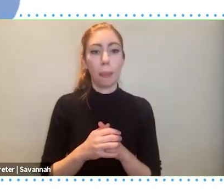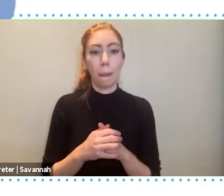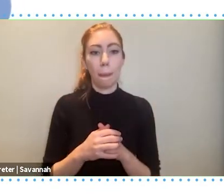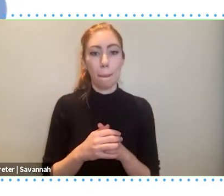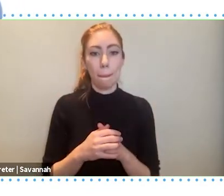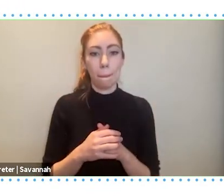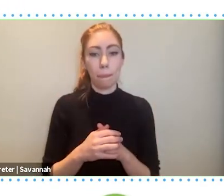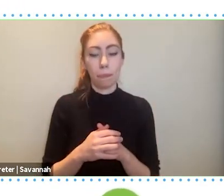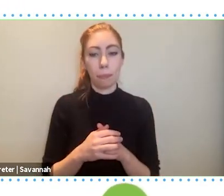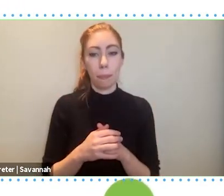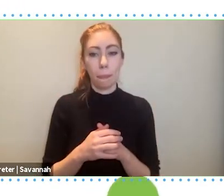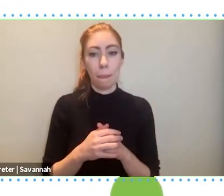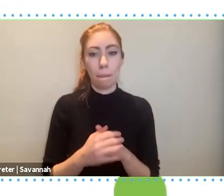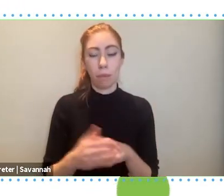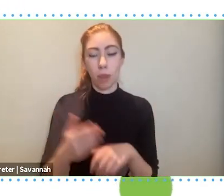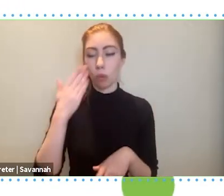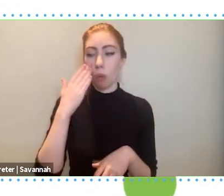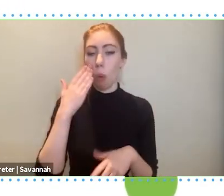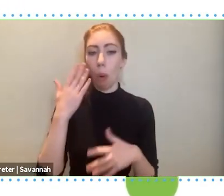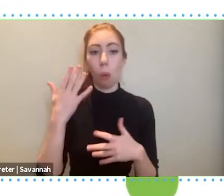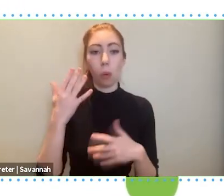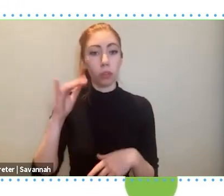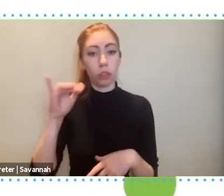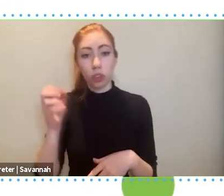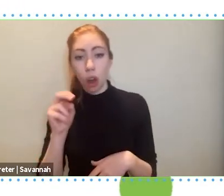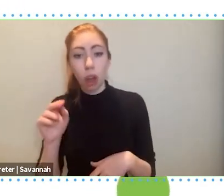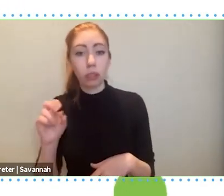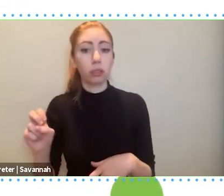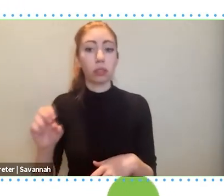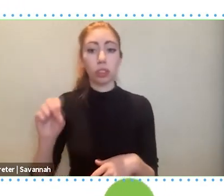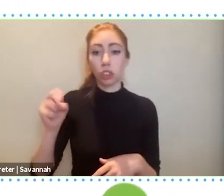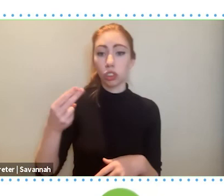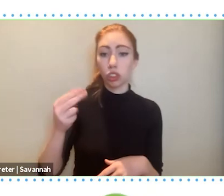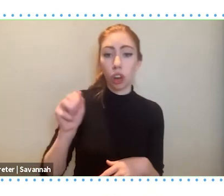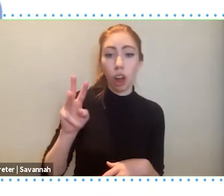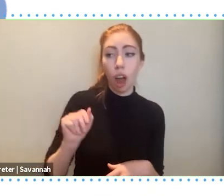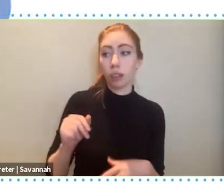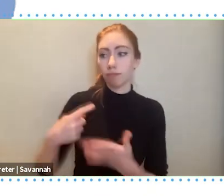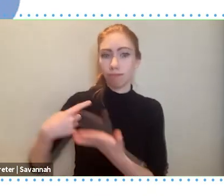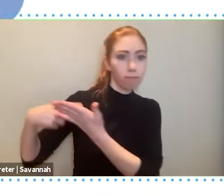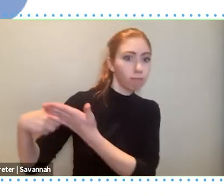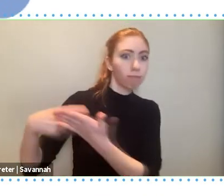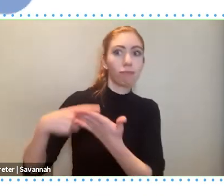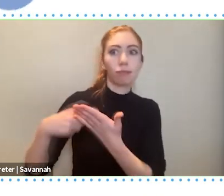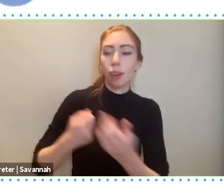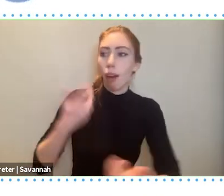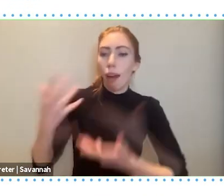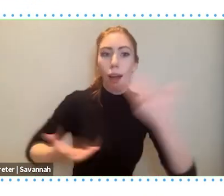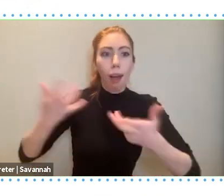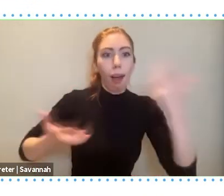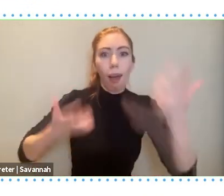and Shawn and people that I work with, where we get really fired up about the problem and then just stop